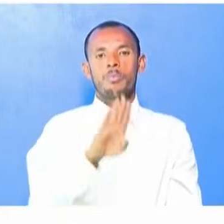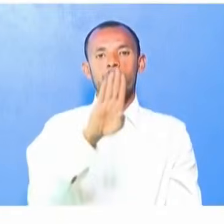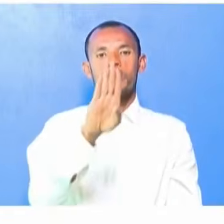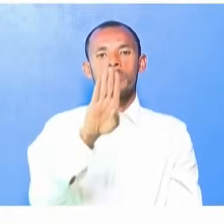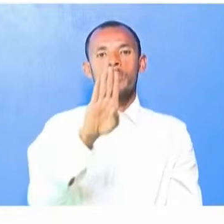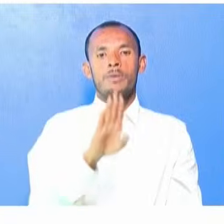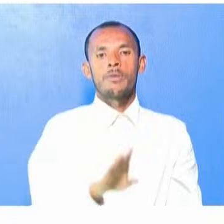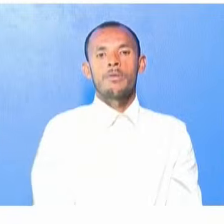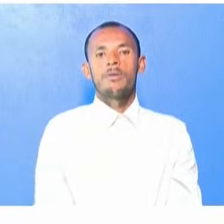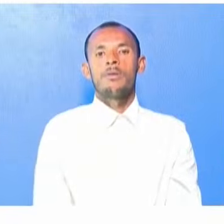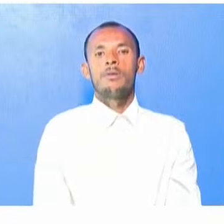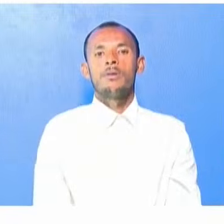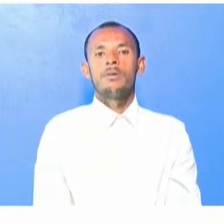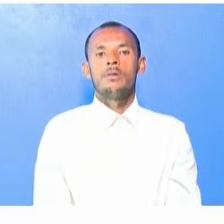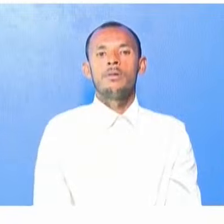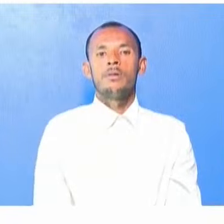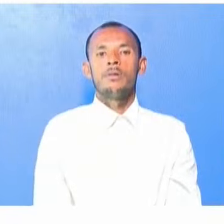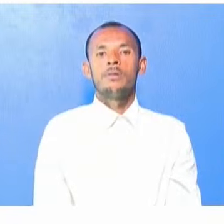An